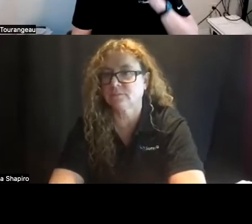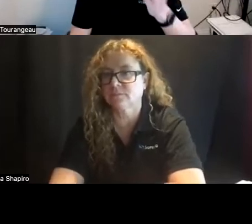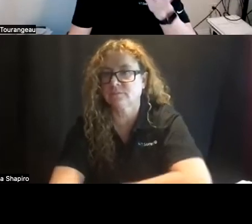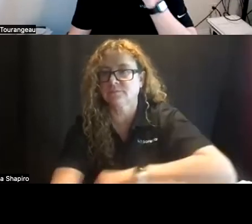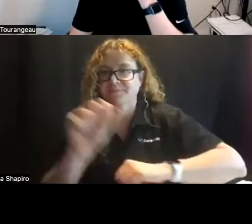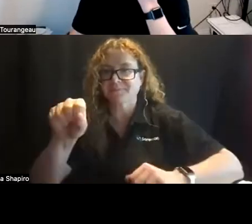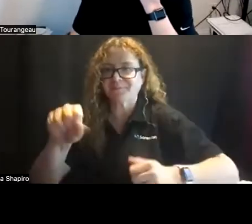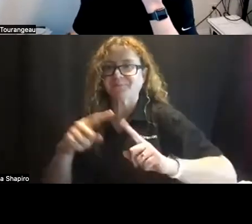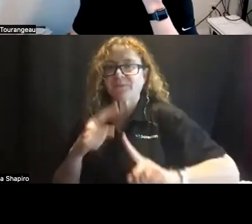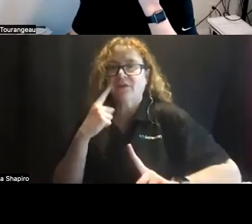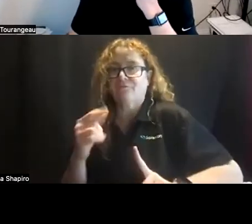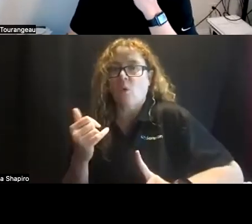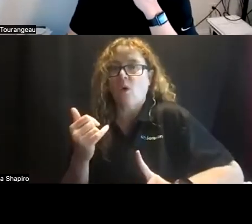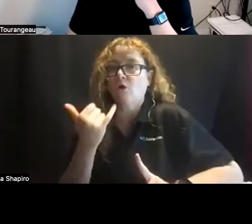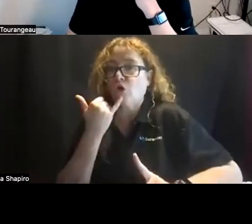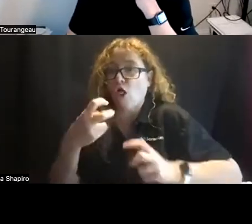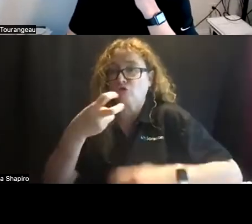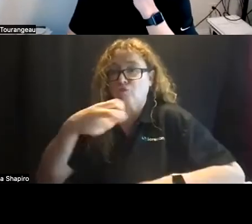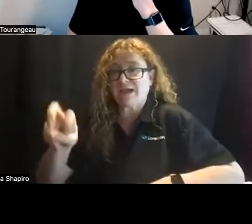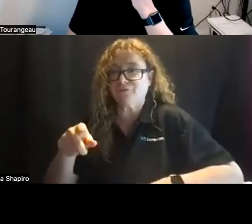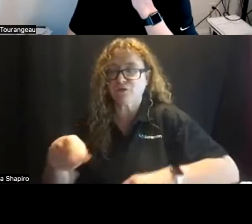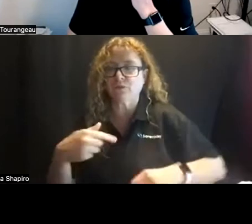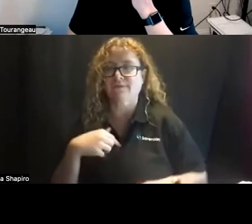ease of working remotely. Anything you'd like to add, Elena?